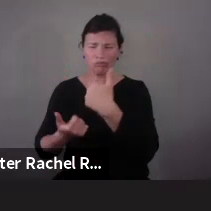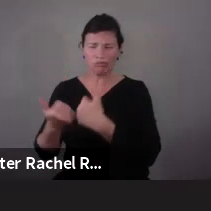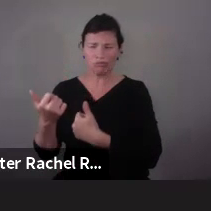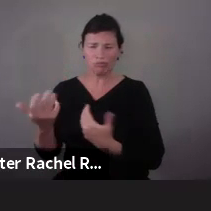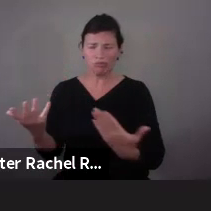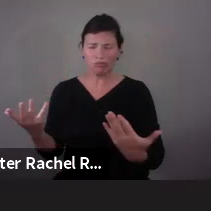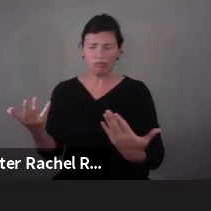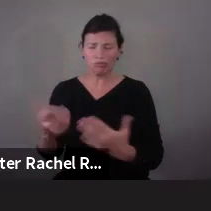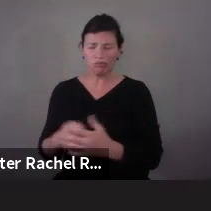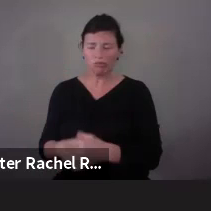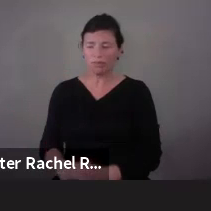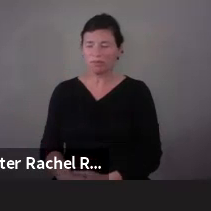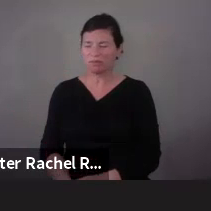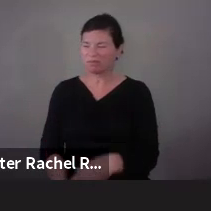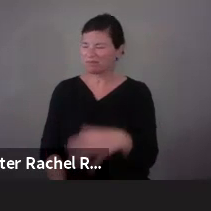Why?